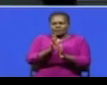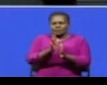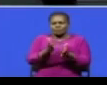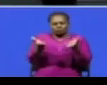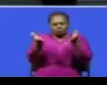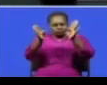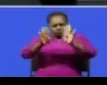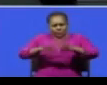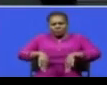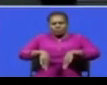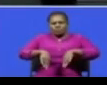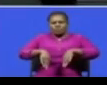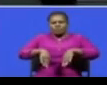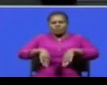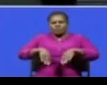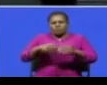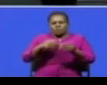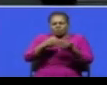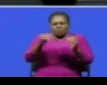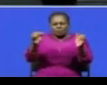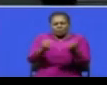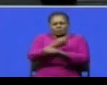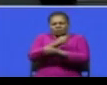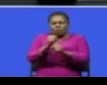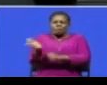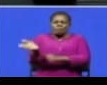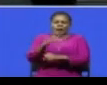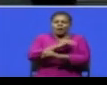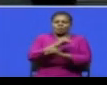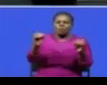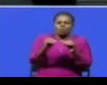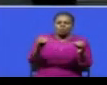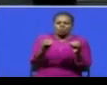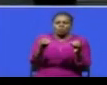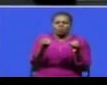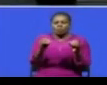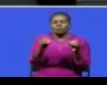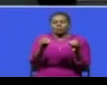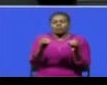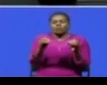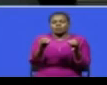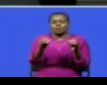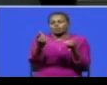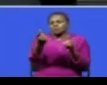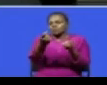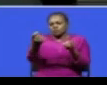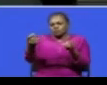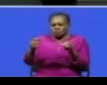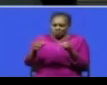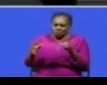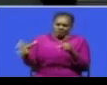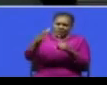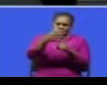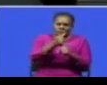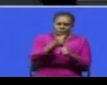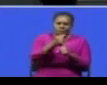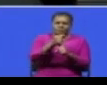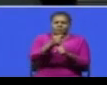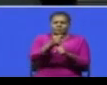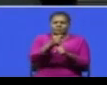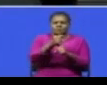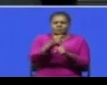drop of near imperceptible clawbacks and inocular seeming small steps of mark time